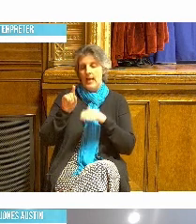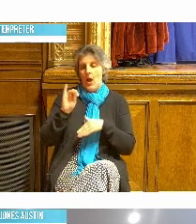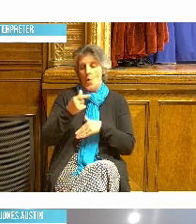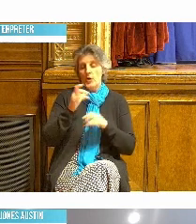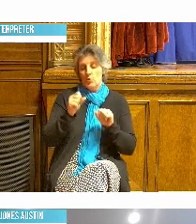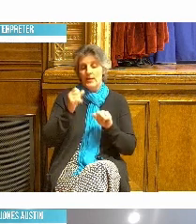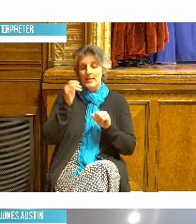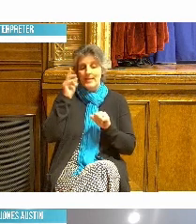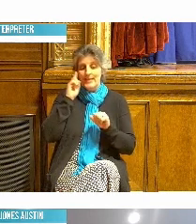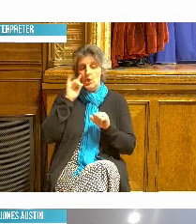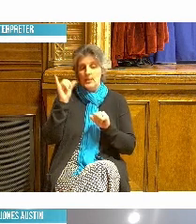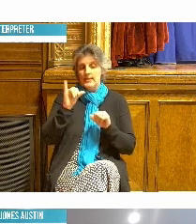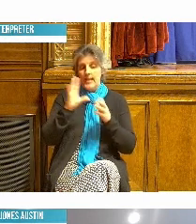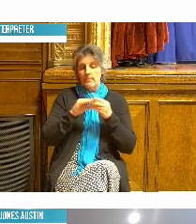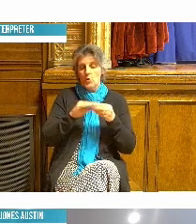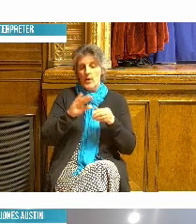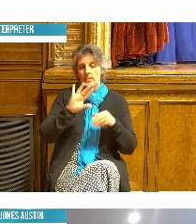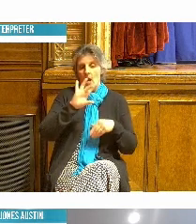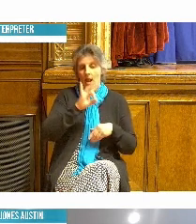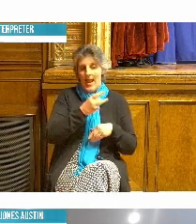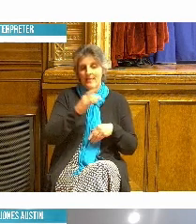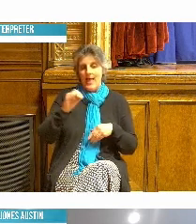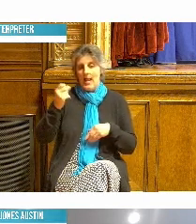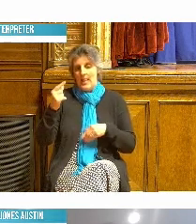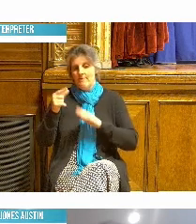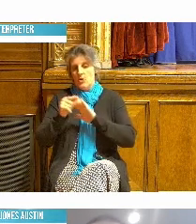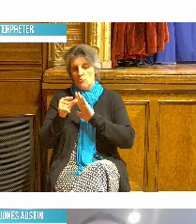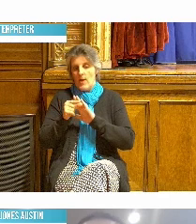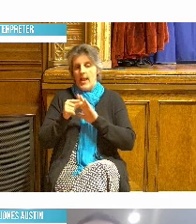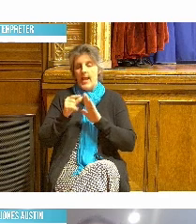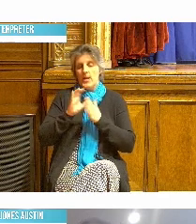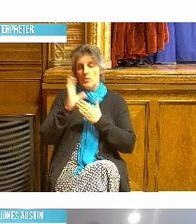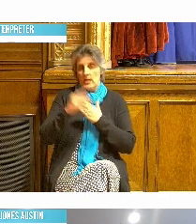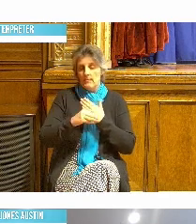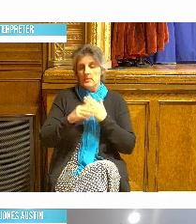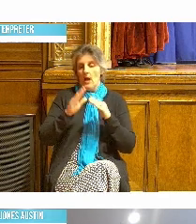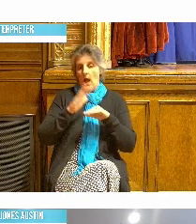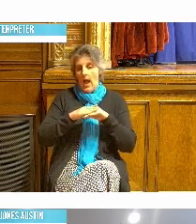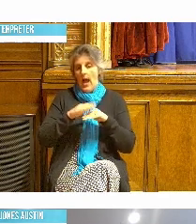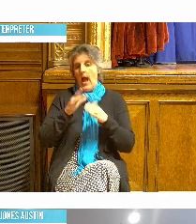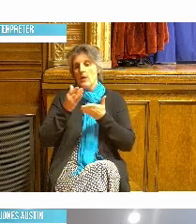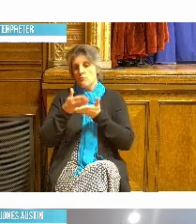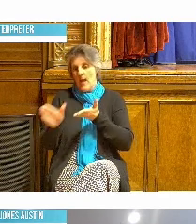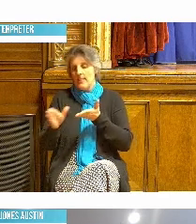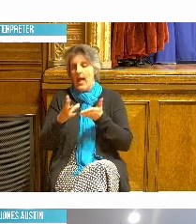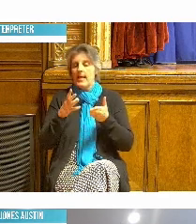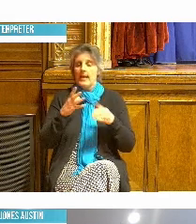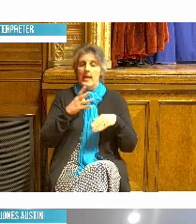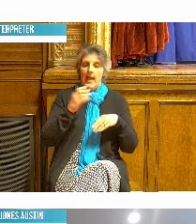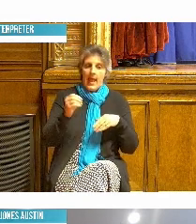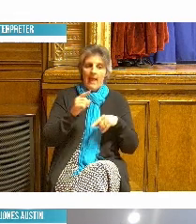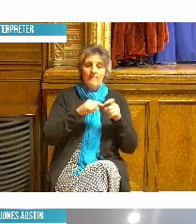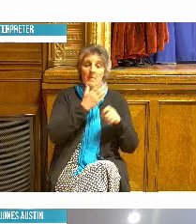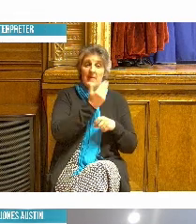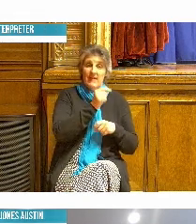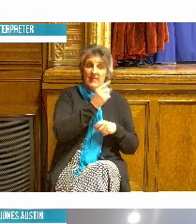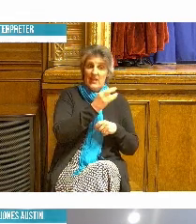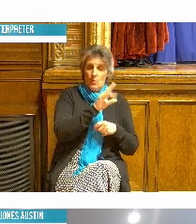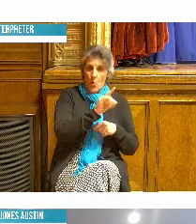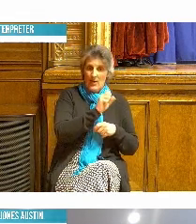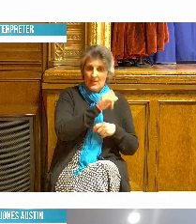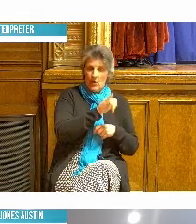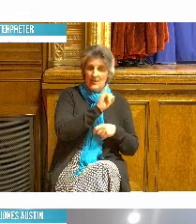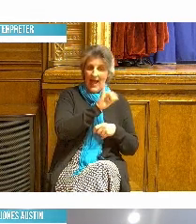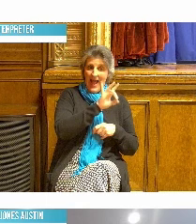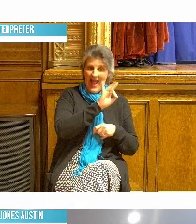as part of our 8th and 11th grade curriculums on redlining, urban renewal, and civil rights, from the 15th Ward neighborhood in Syracuse with I-81